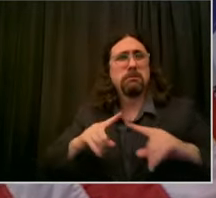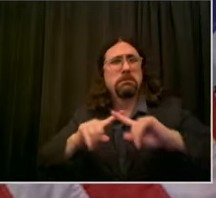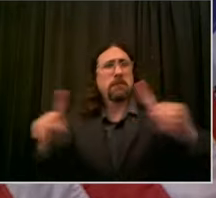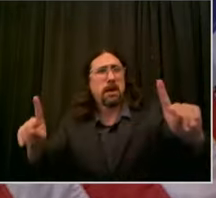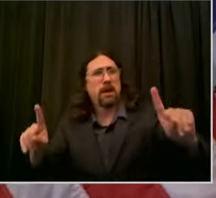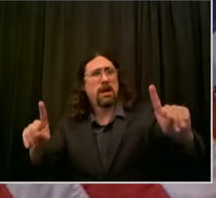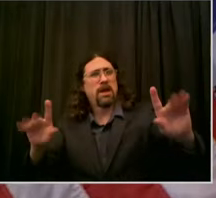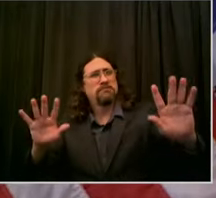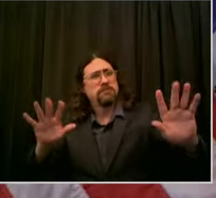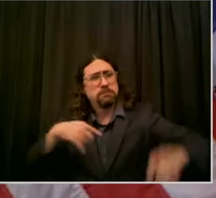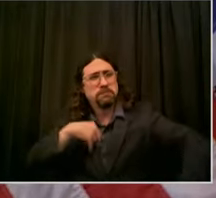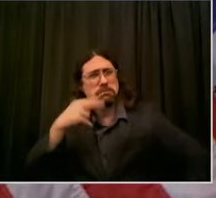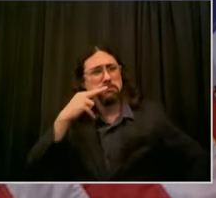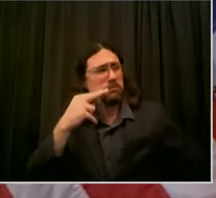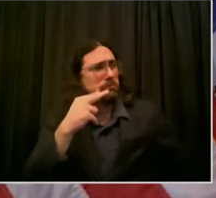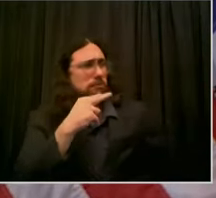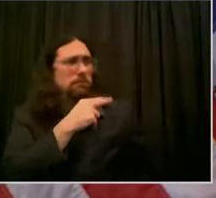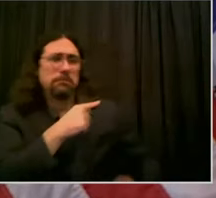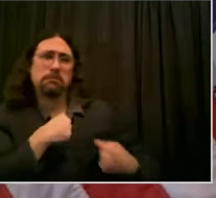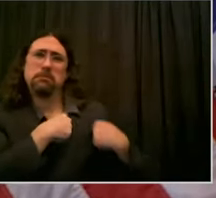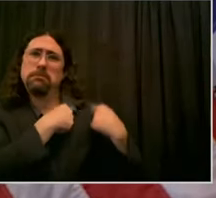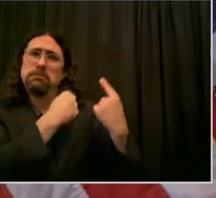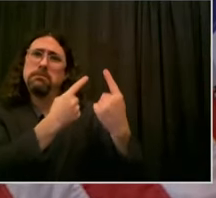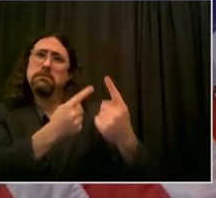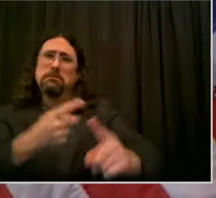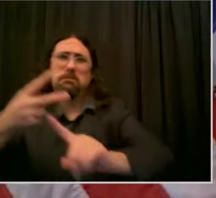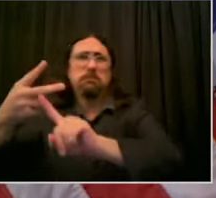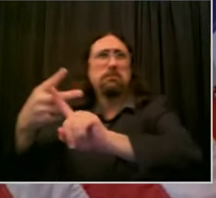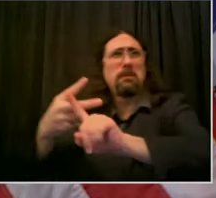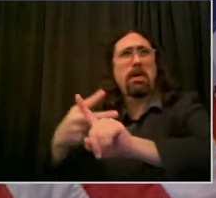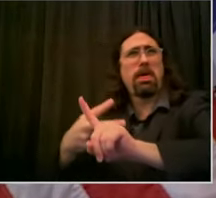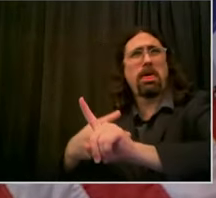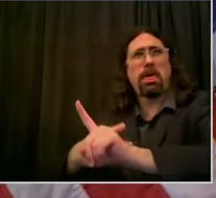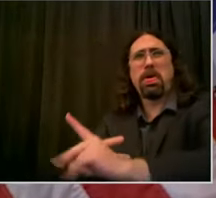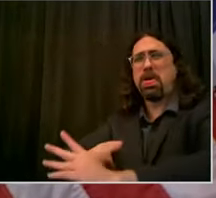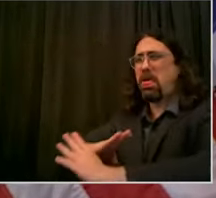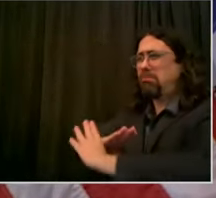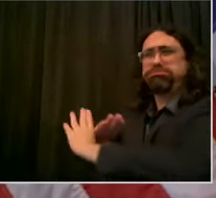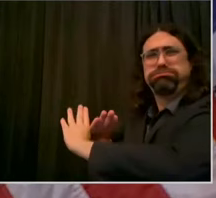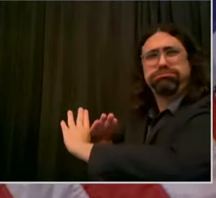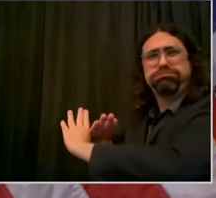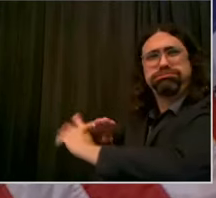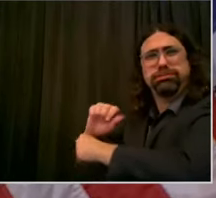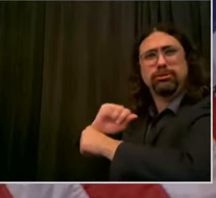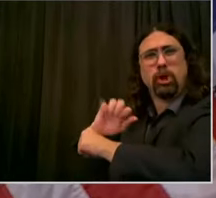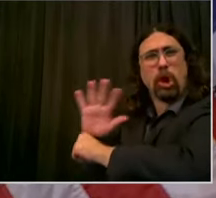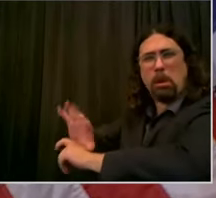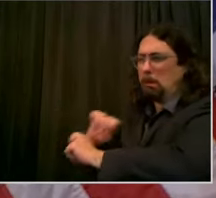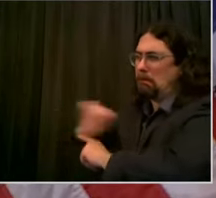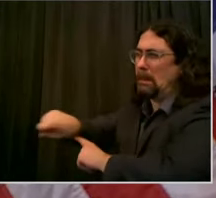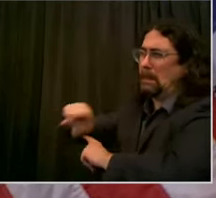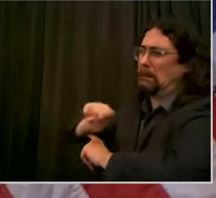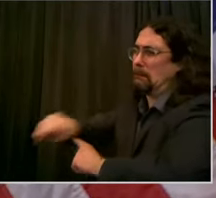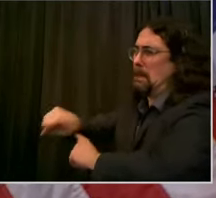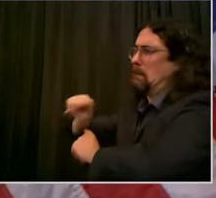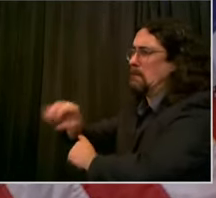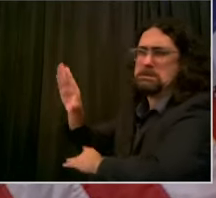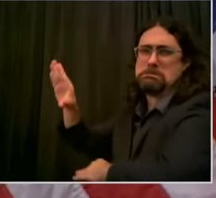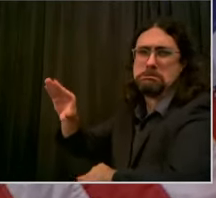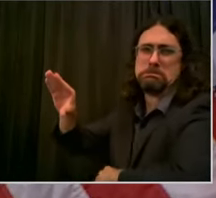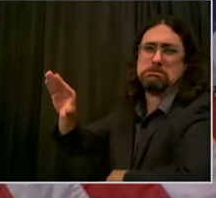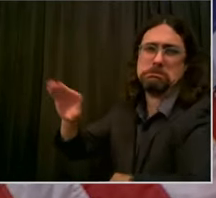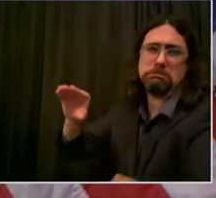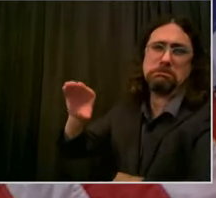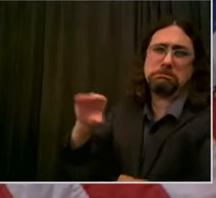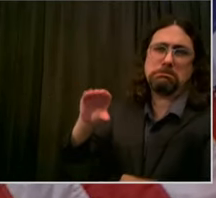as you heard earlier, is coming on very, very strong, which is going to be a real strategic change to have that much more ability to reach people and deal with